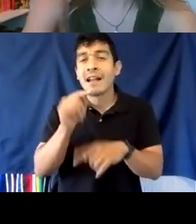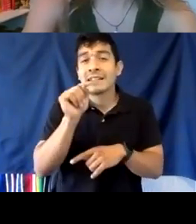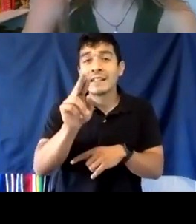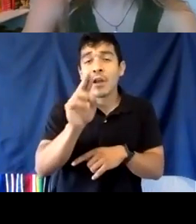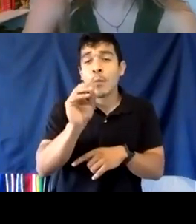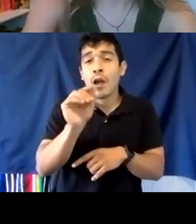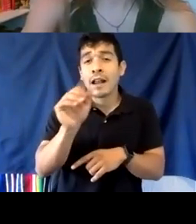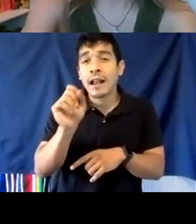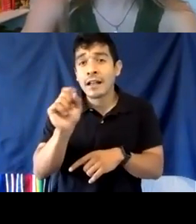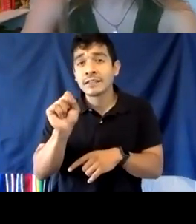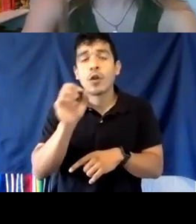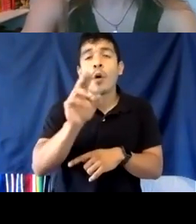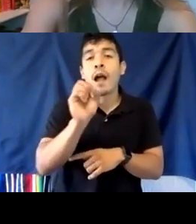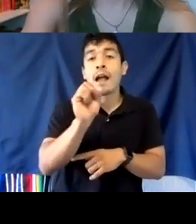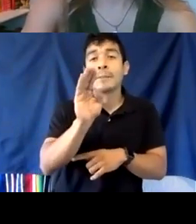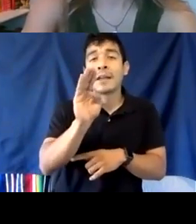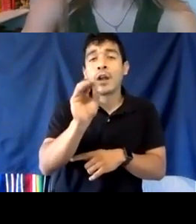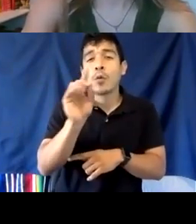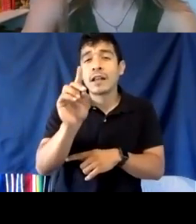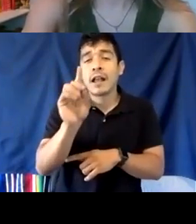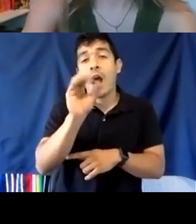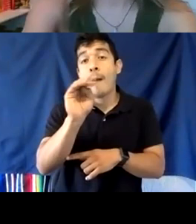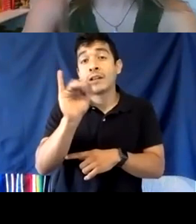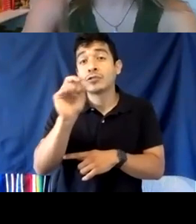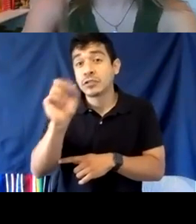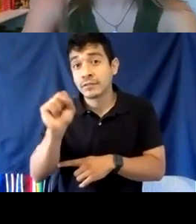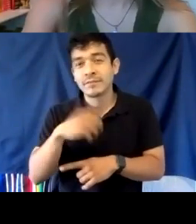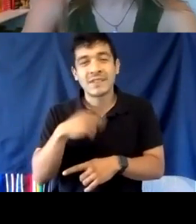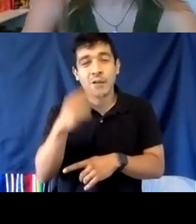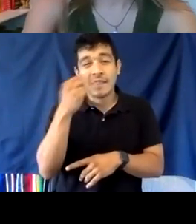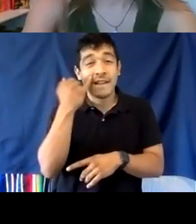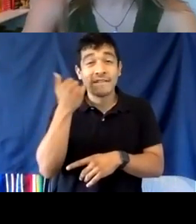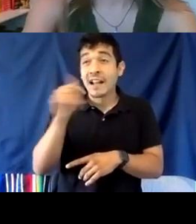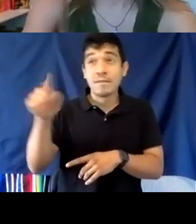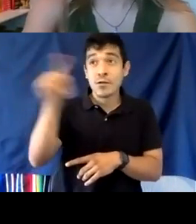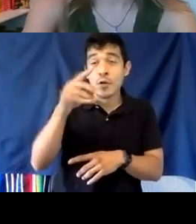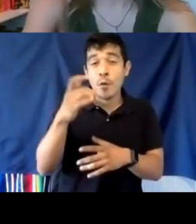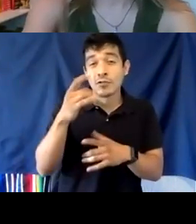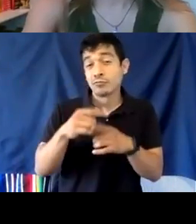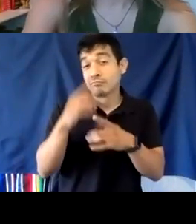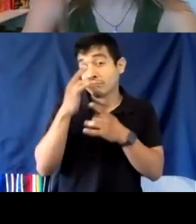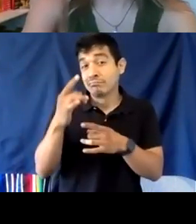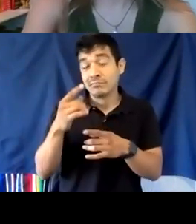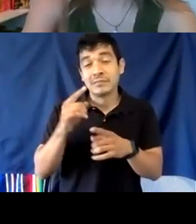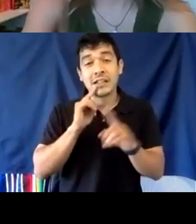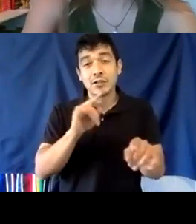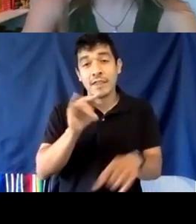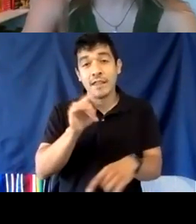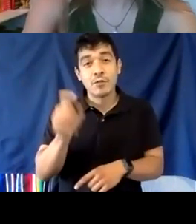SVOD commissions? It's gonna see if folks might wanna address that question. So this is going into the commissioned and